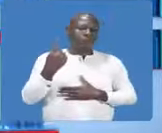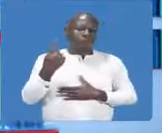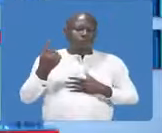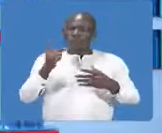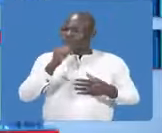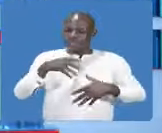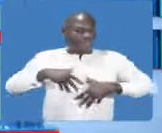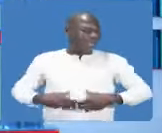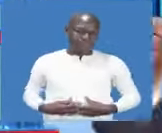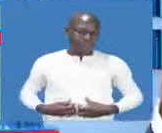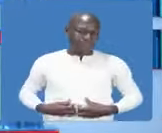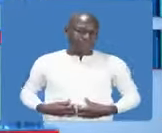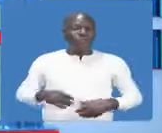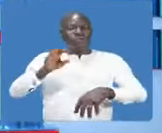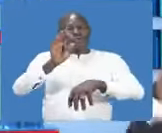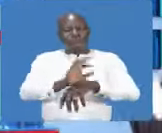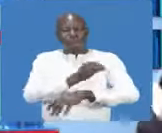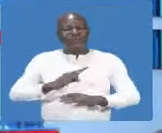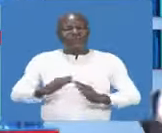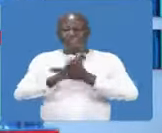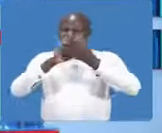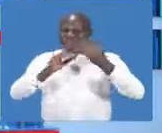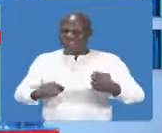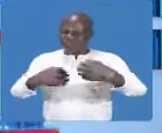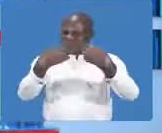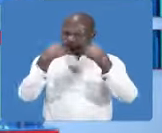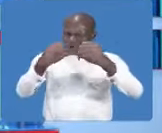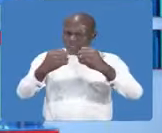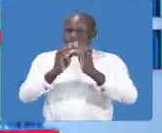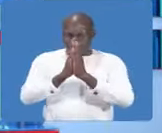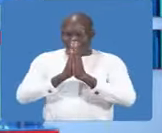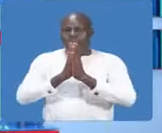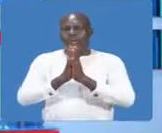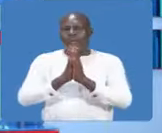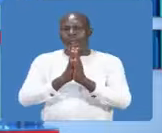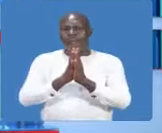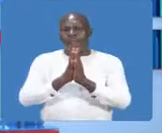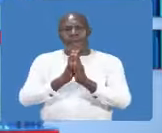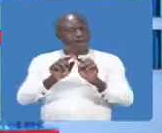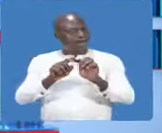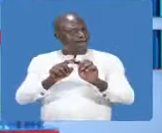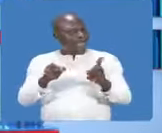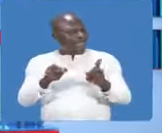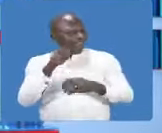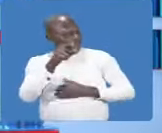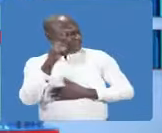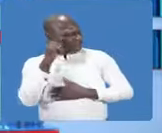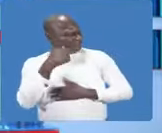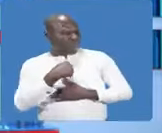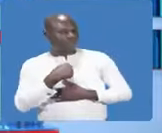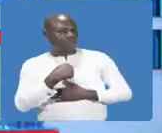omreho. In the church of Christ, ye jimpa ye di papa papa papa papa papa. Nemo, medafo